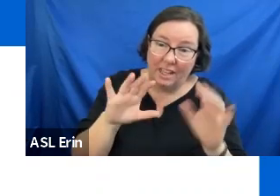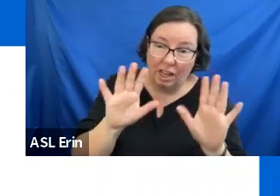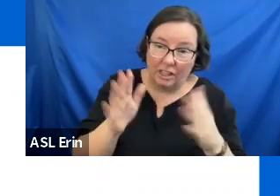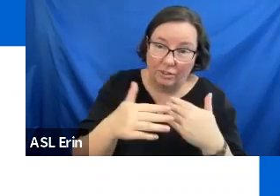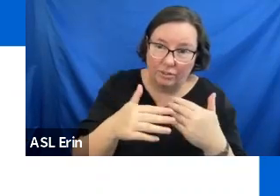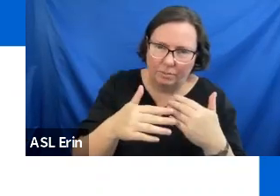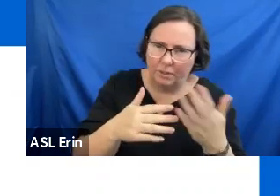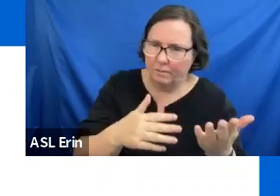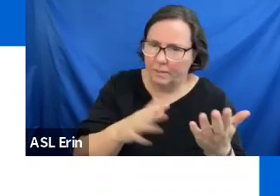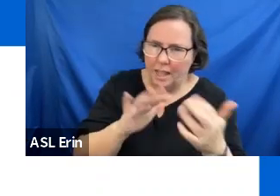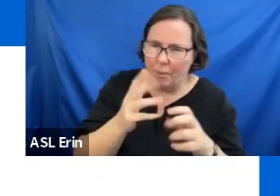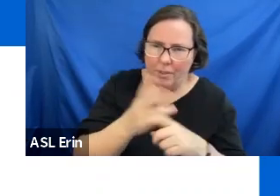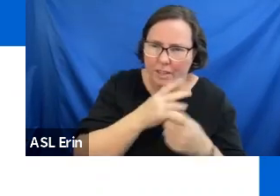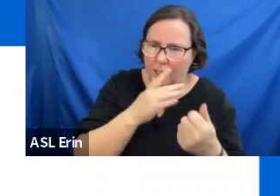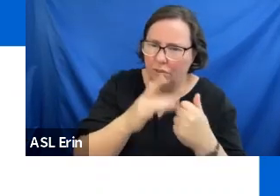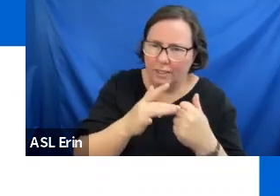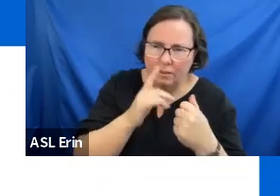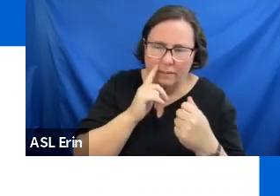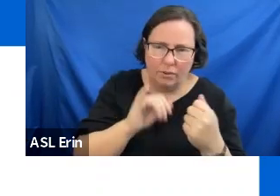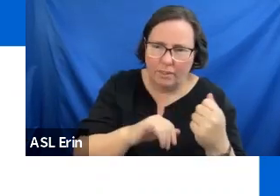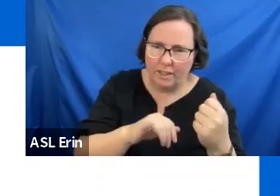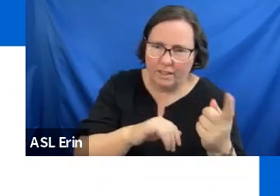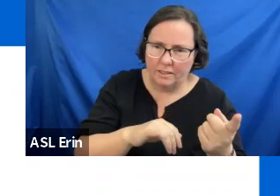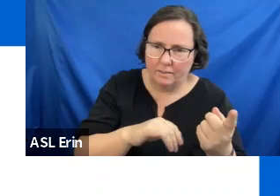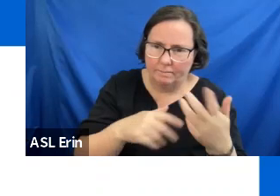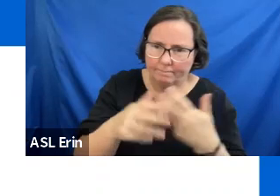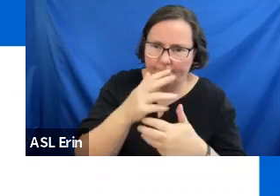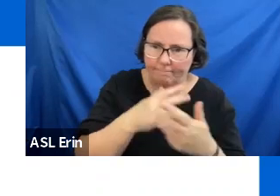be getting the resources for helping and for supporting these students?